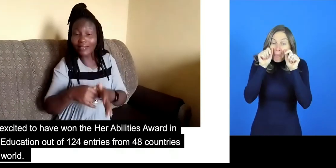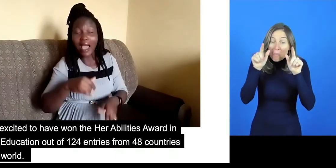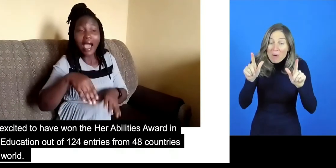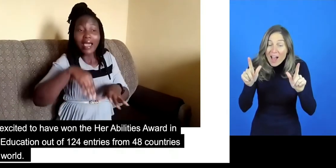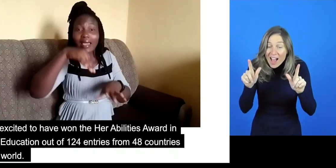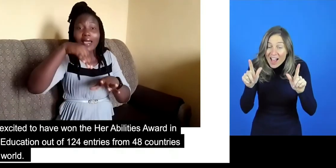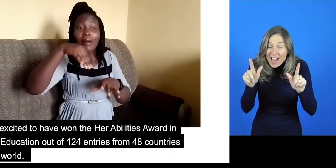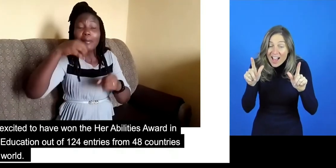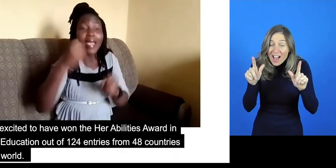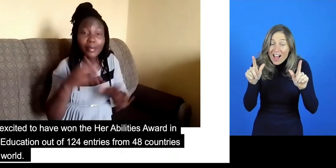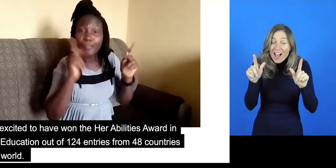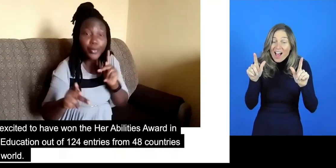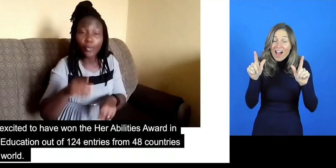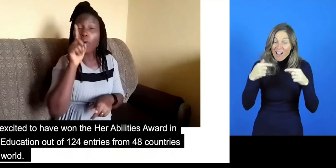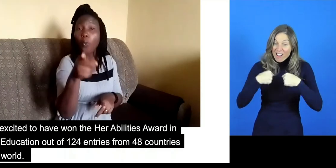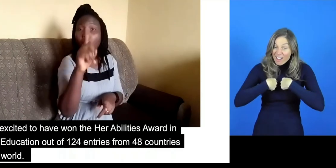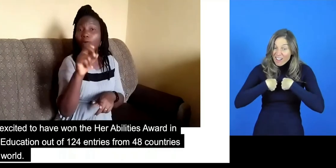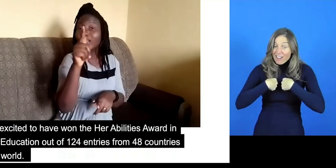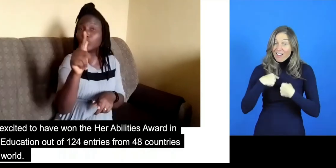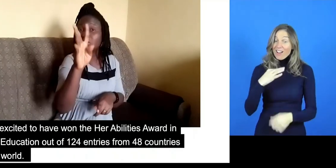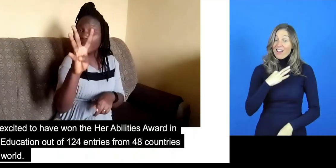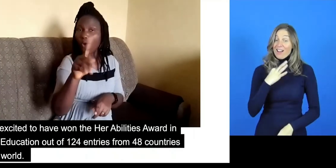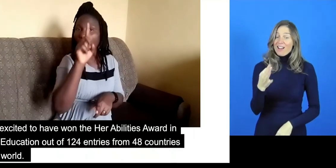are the many people?